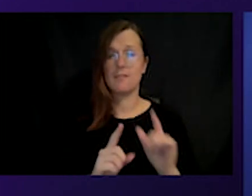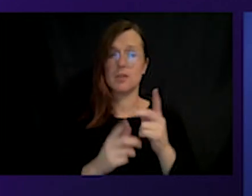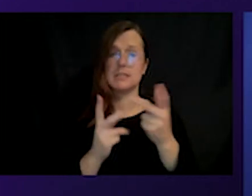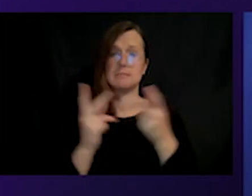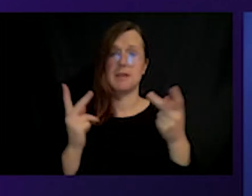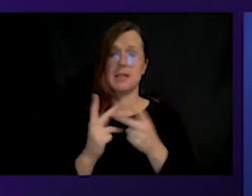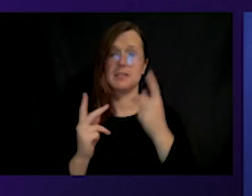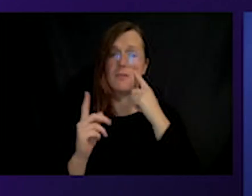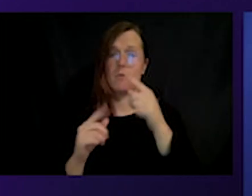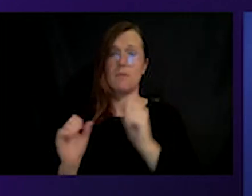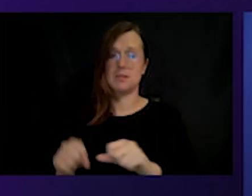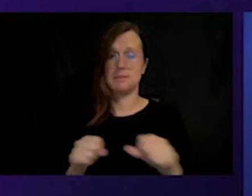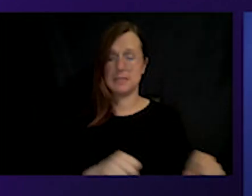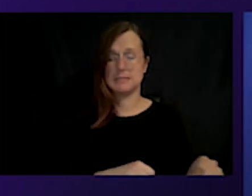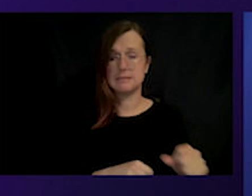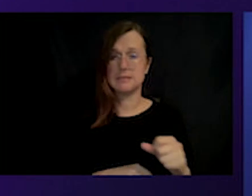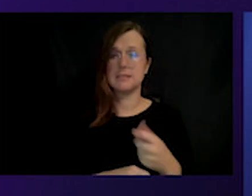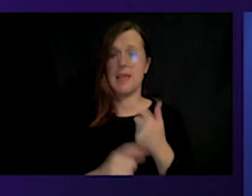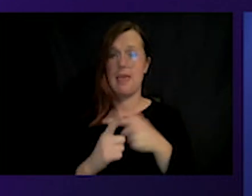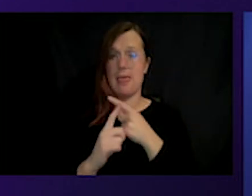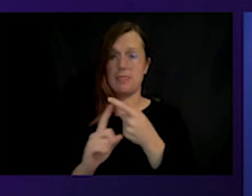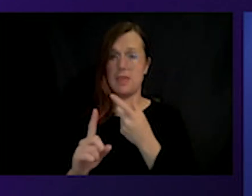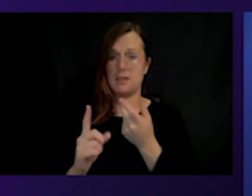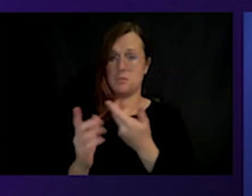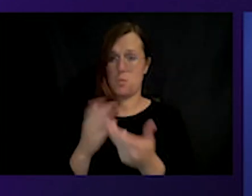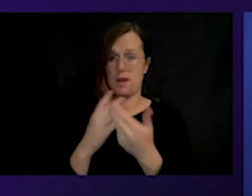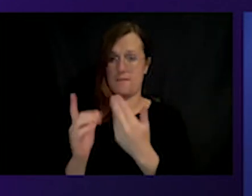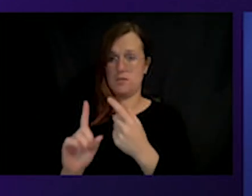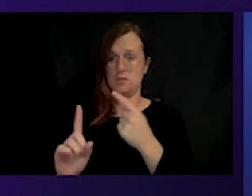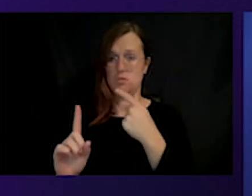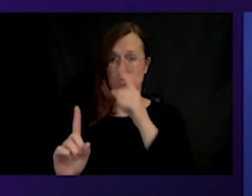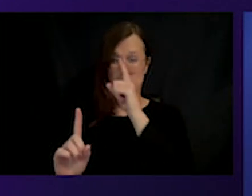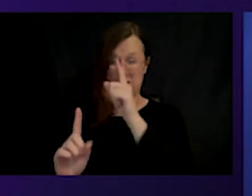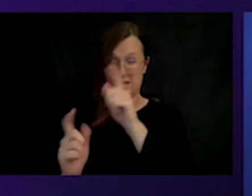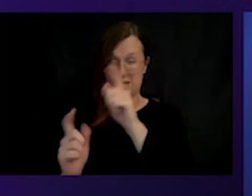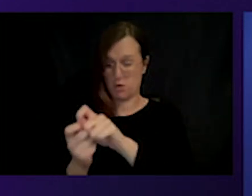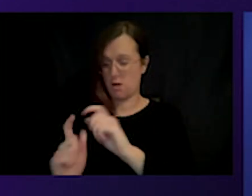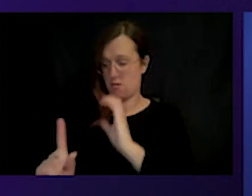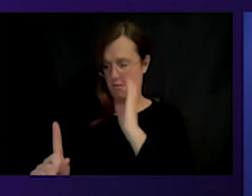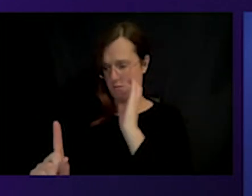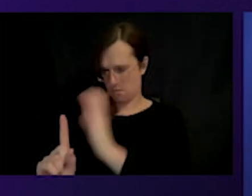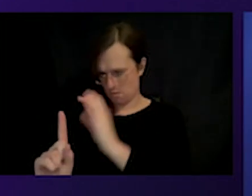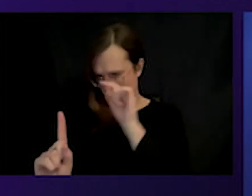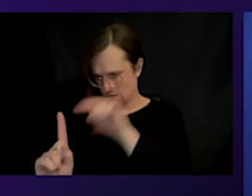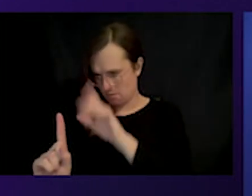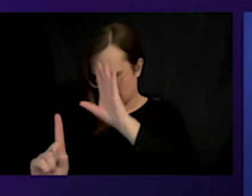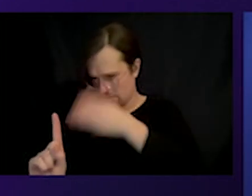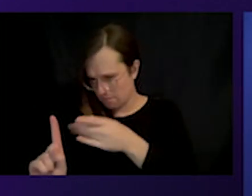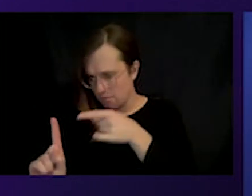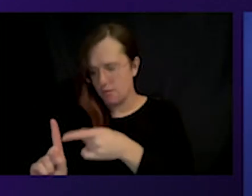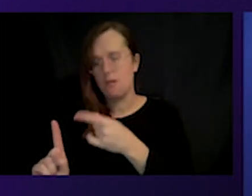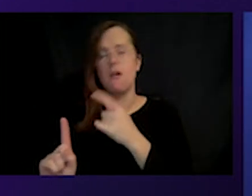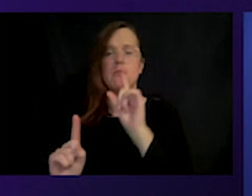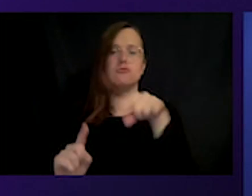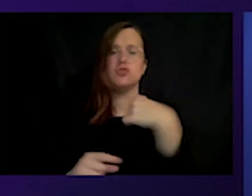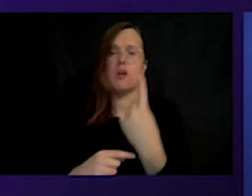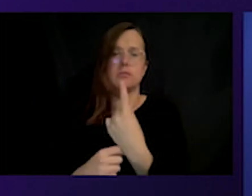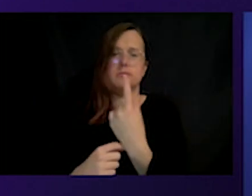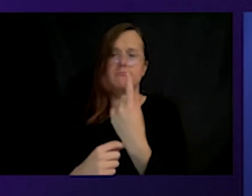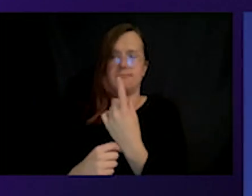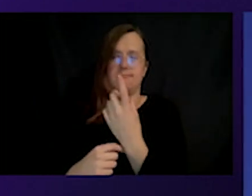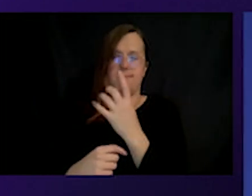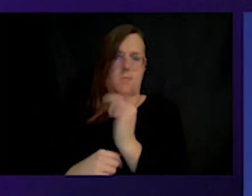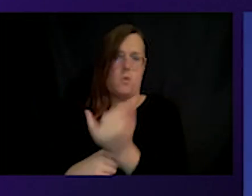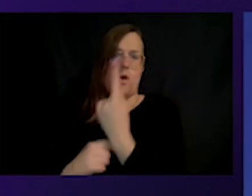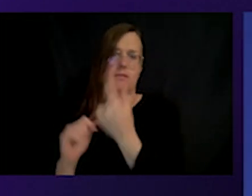possibilities, and then hone in and do the really accurate simulation or even experiment on just the ones that are